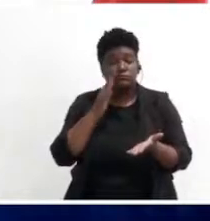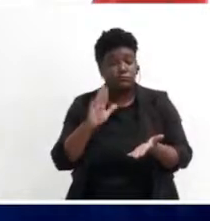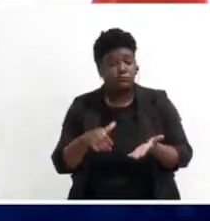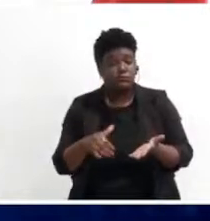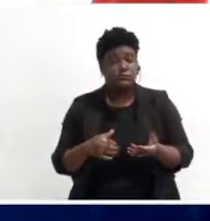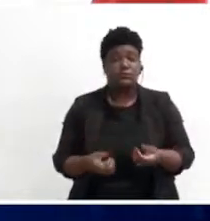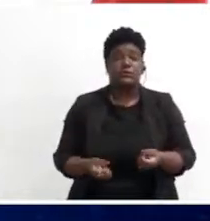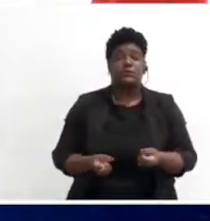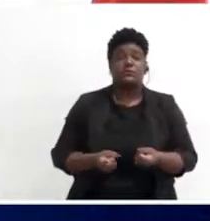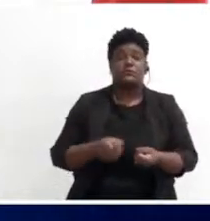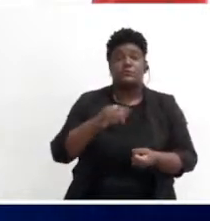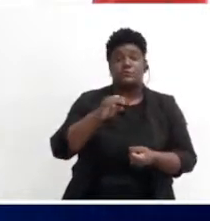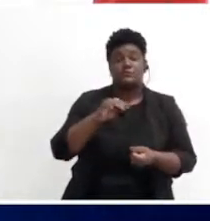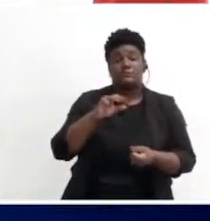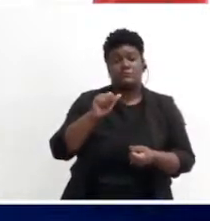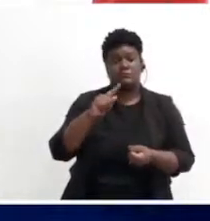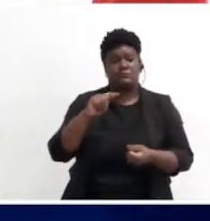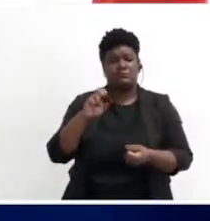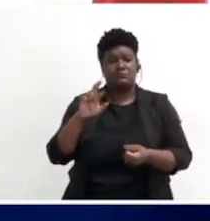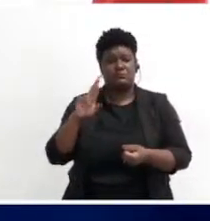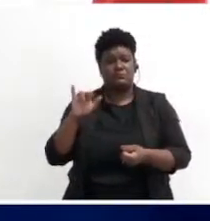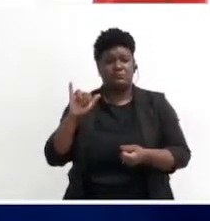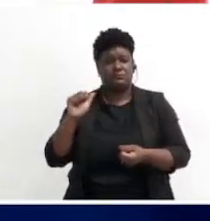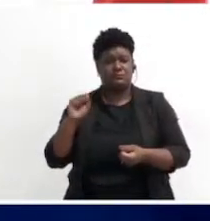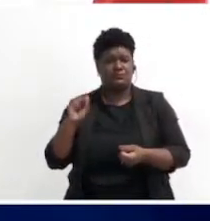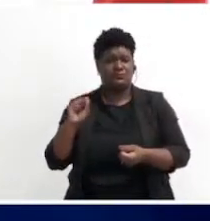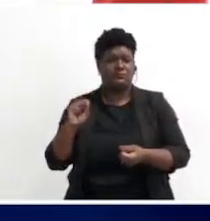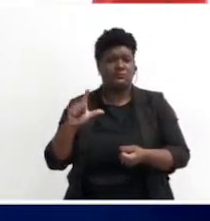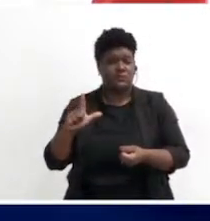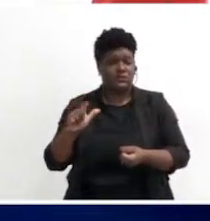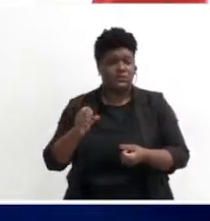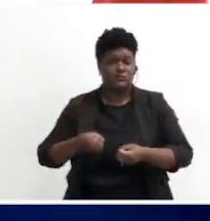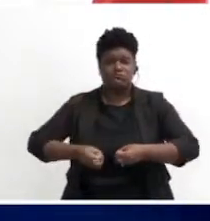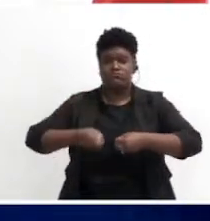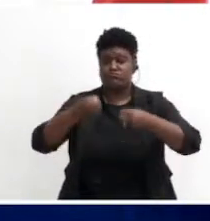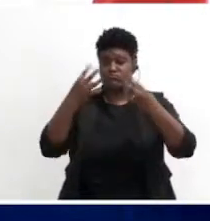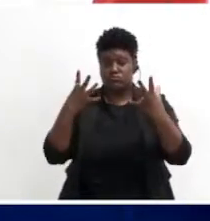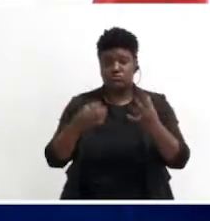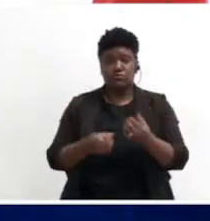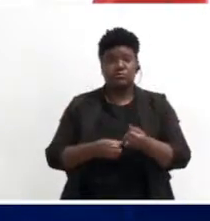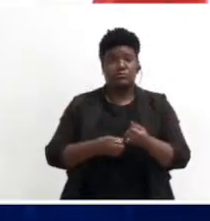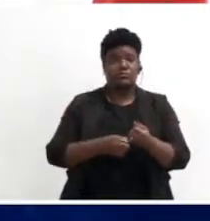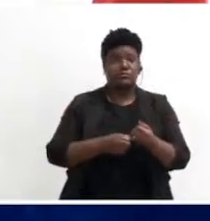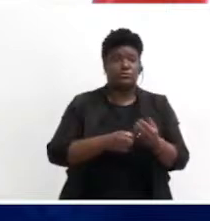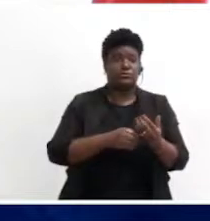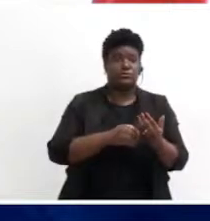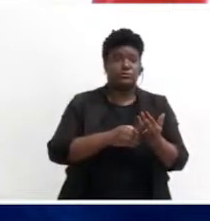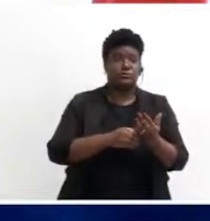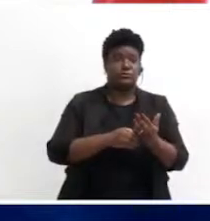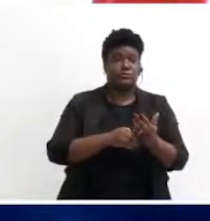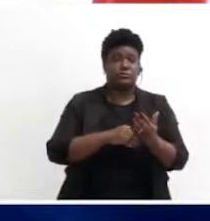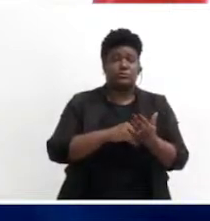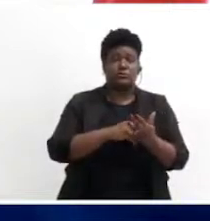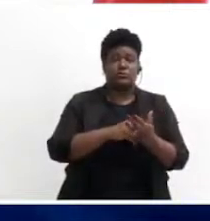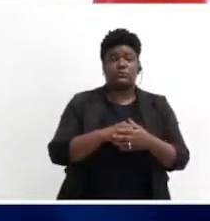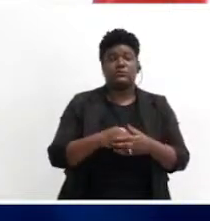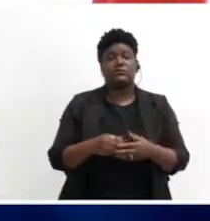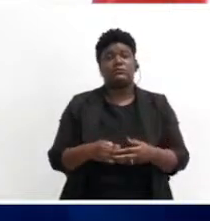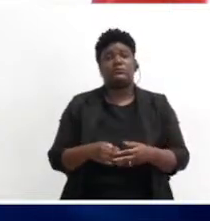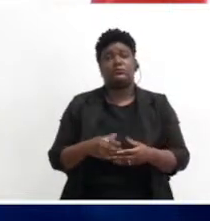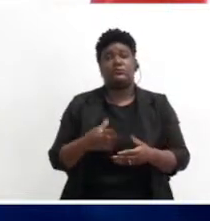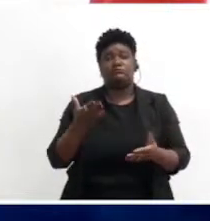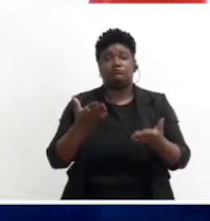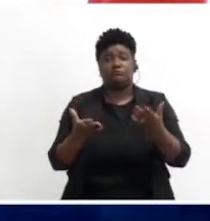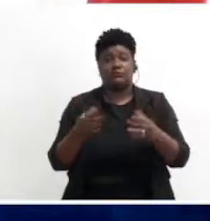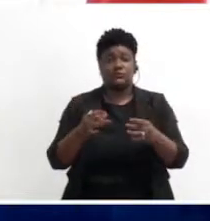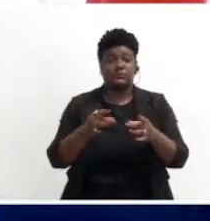solders squishing out at the sides. And then that one on the right is misaligned. So it's, if